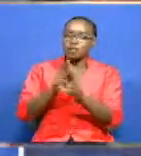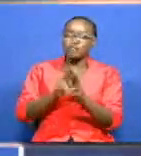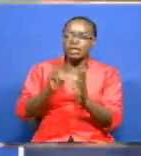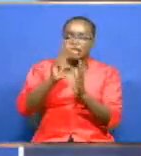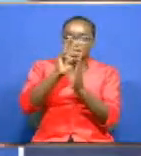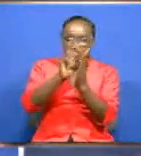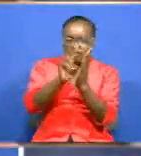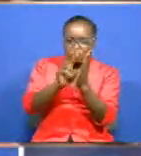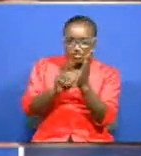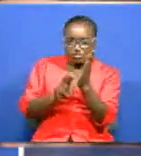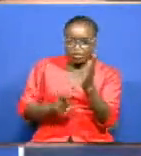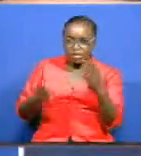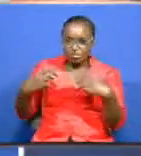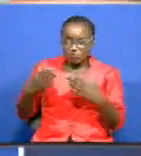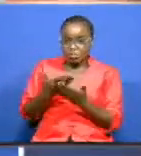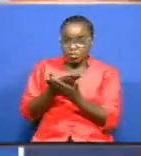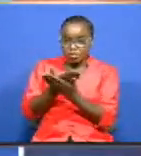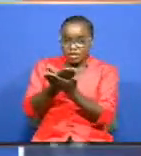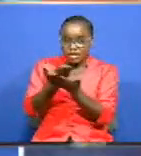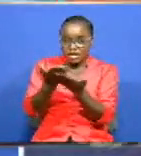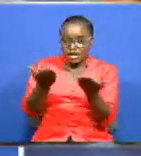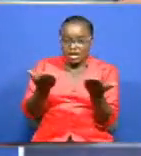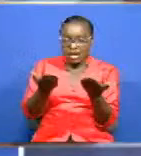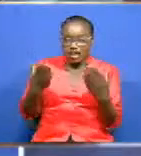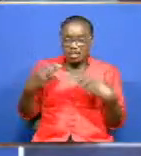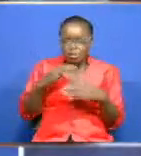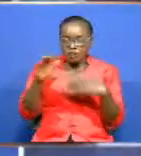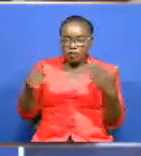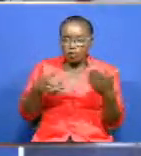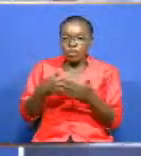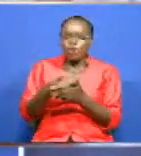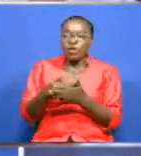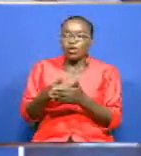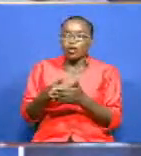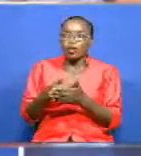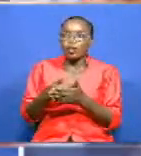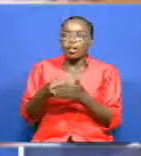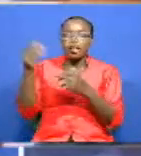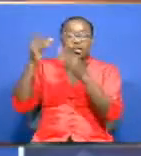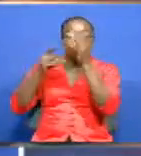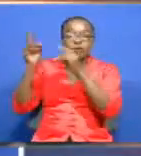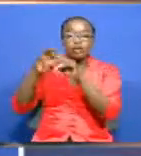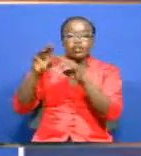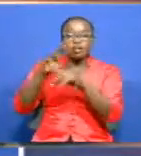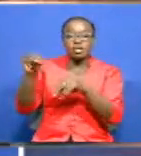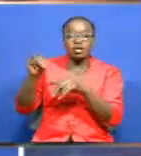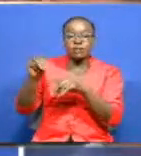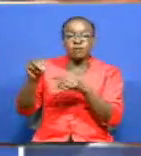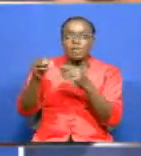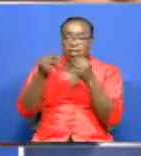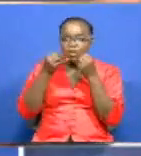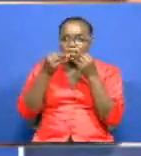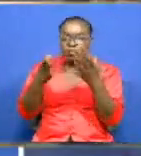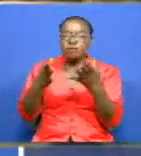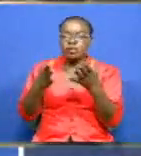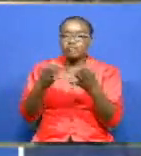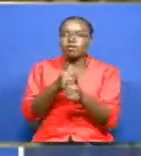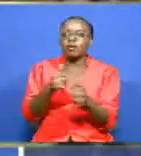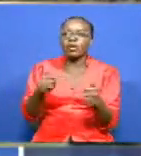give the people who are the everybody who is depending on them informative